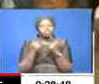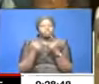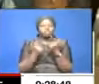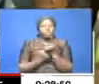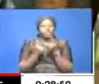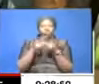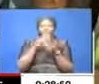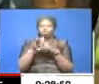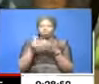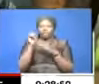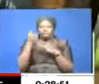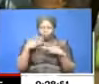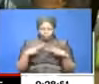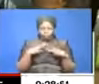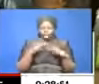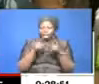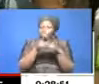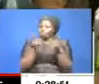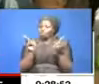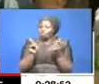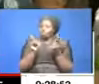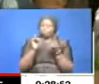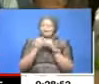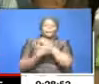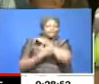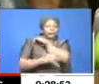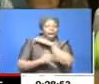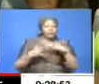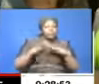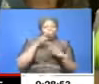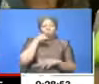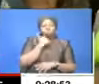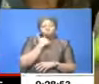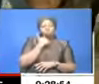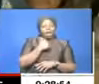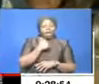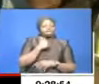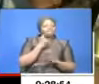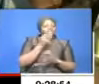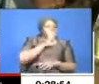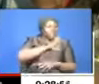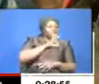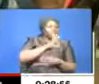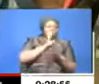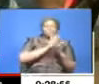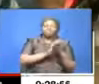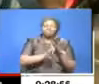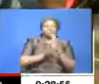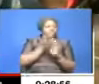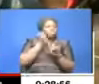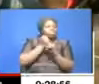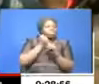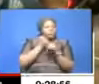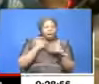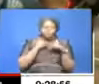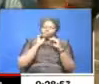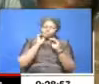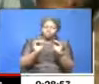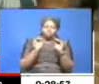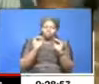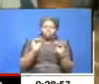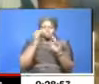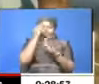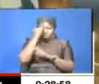hawana mapato yoyote, sio kwa kuchagua kwao lakini kwa sababu hali ya maisha, saa nyingine bala